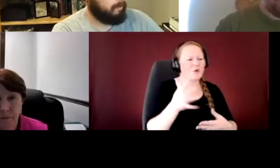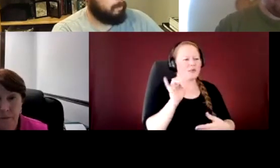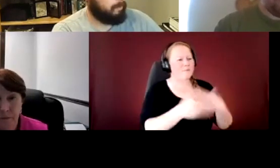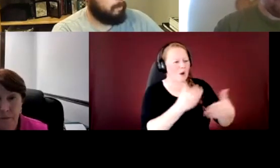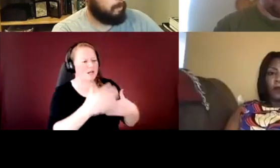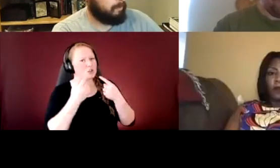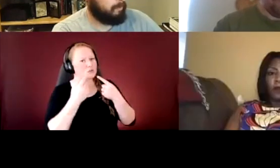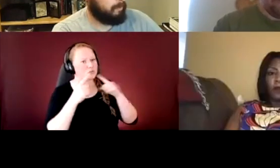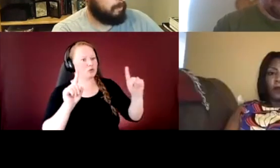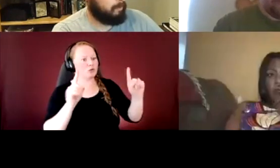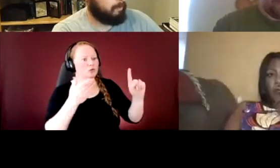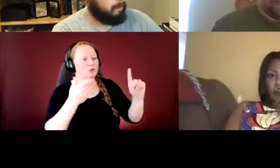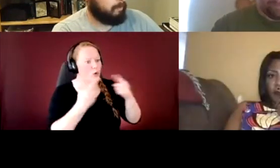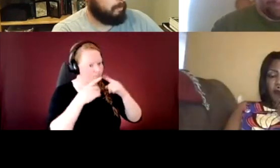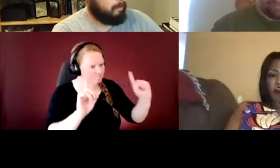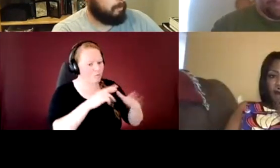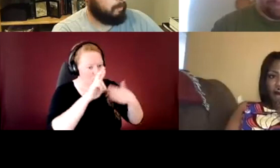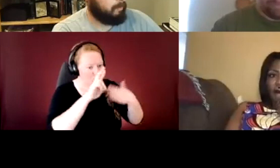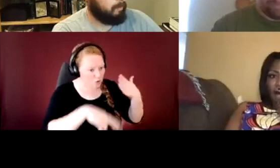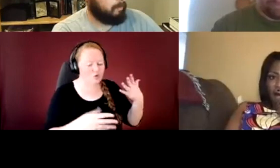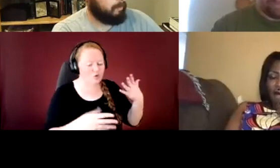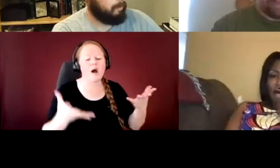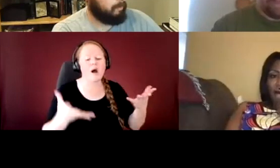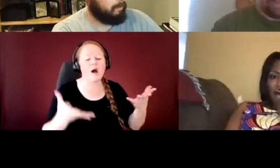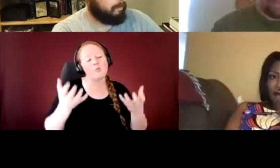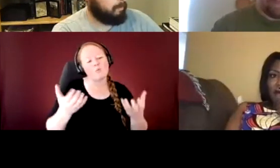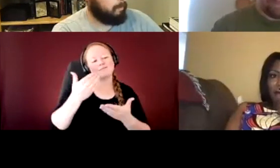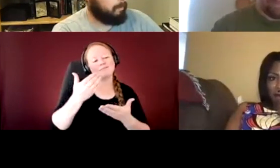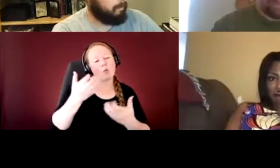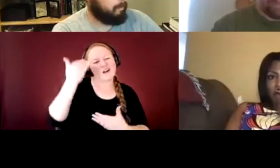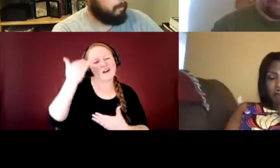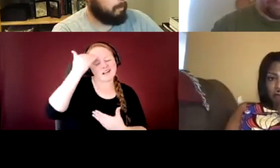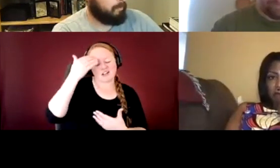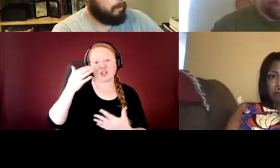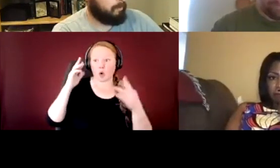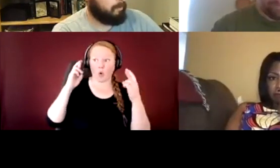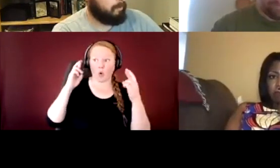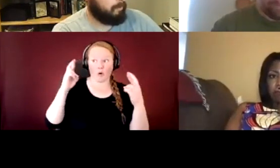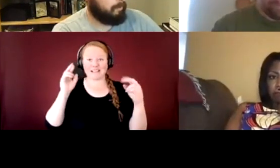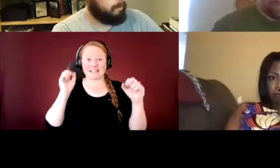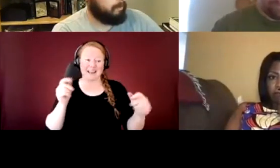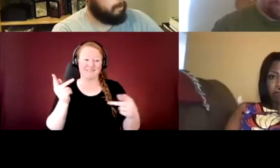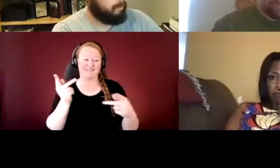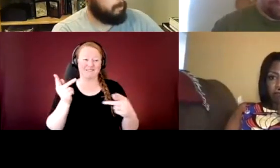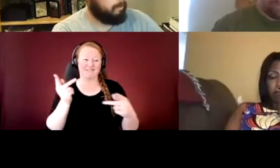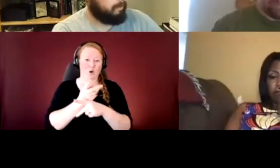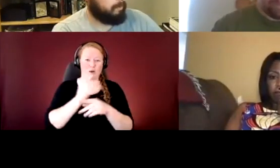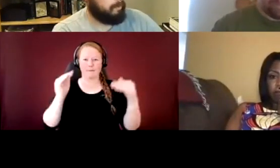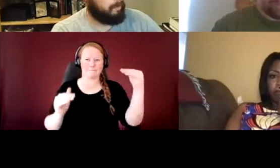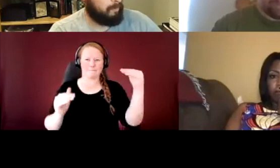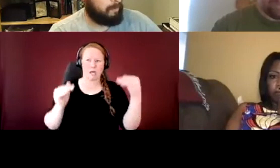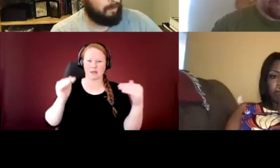just wanted to kind of acknowledge it, and hopefully that we can figure out that balance